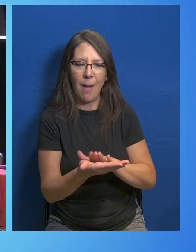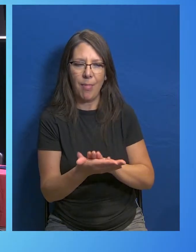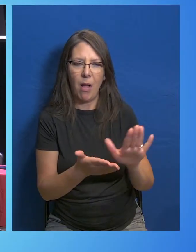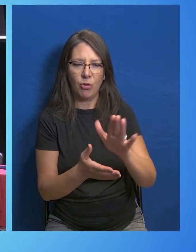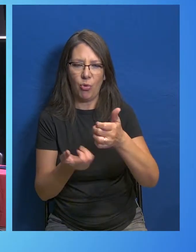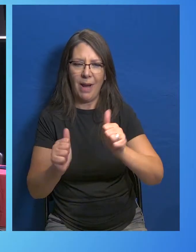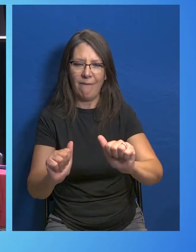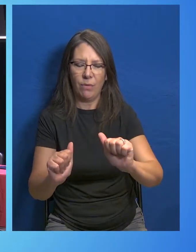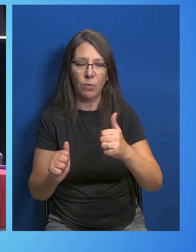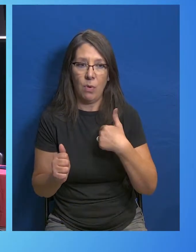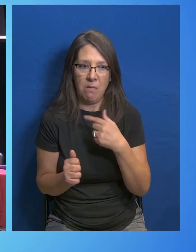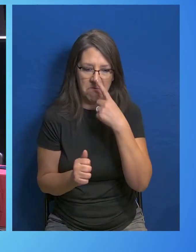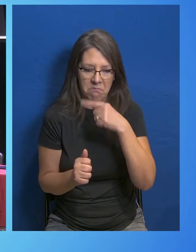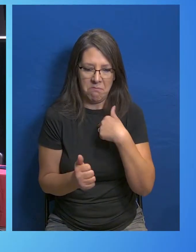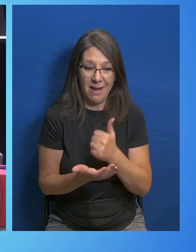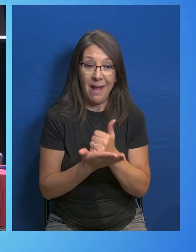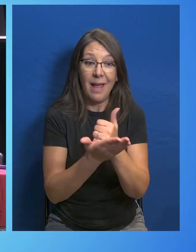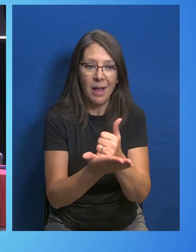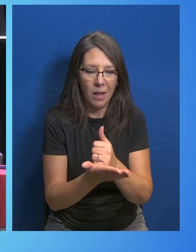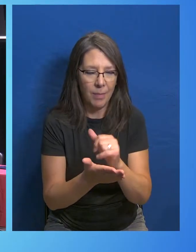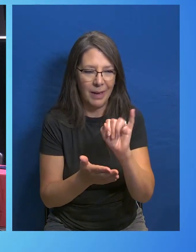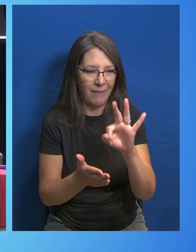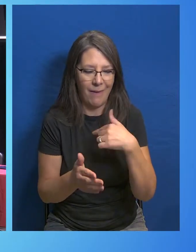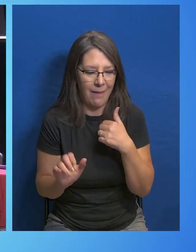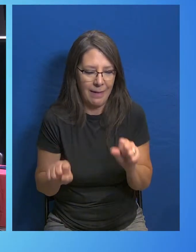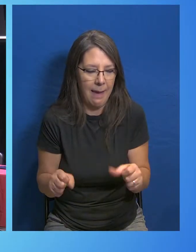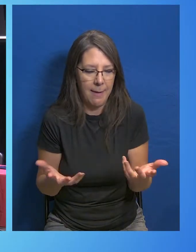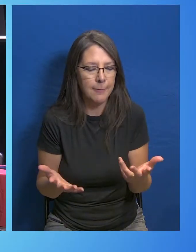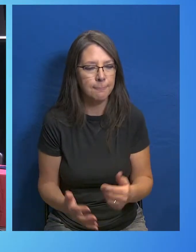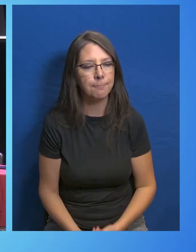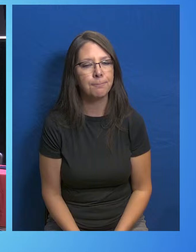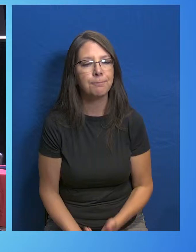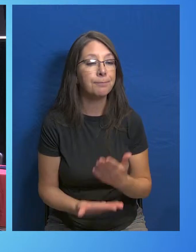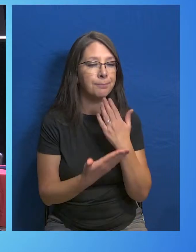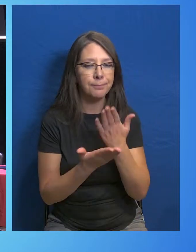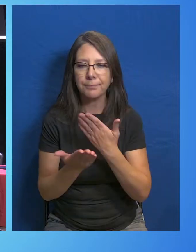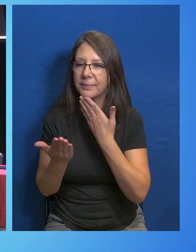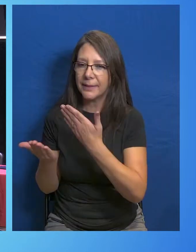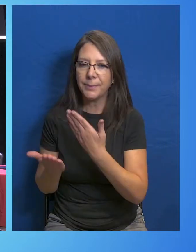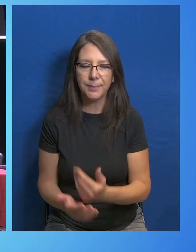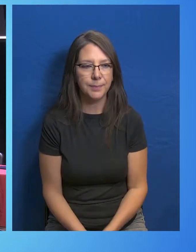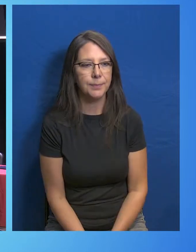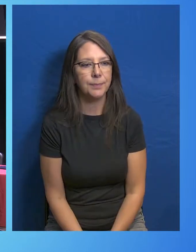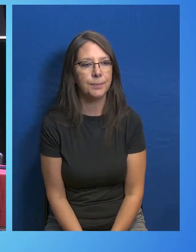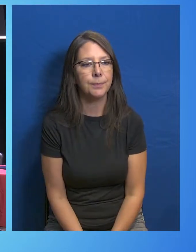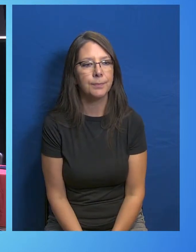can. Thank you. Thank you. Thank you.